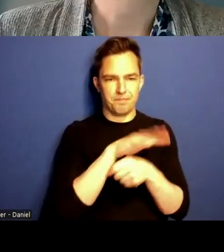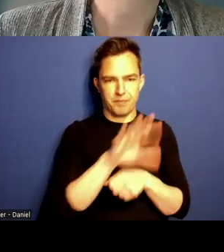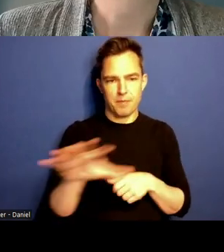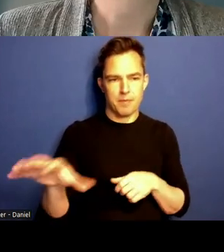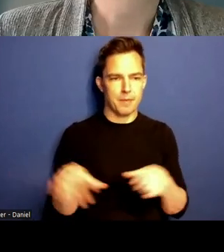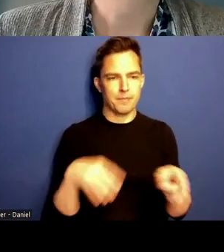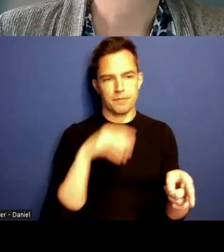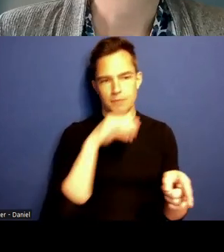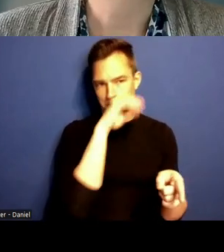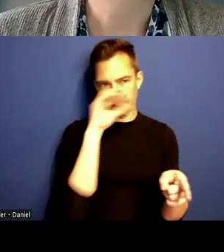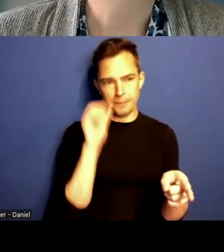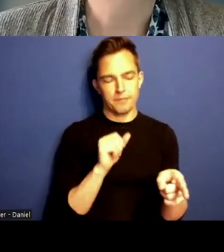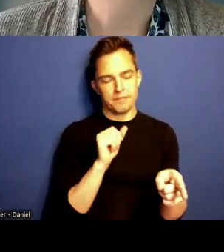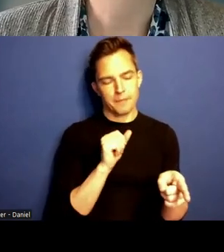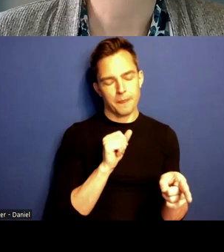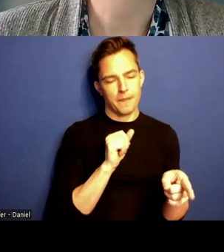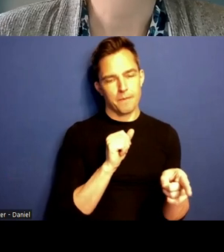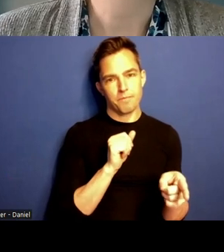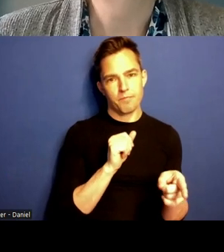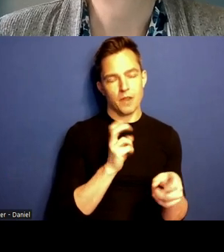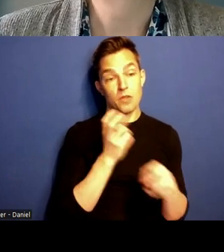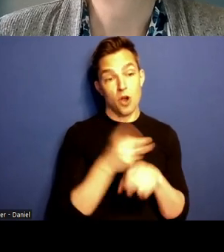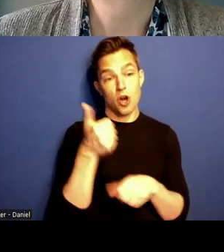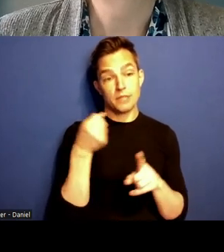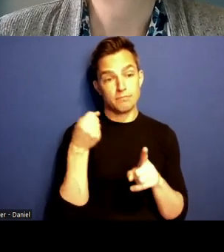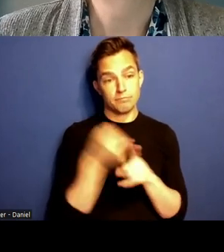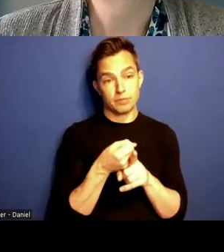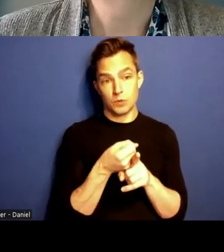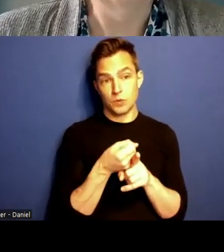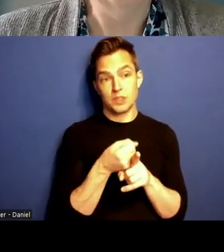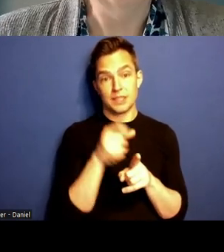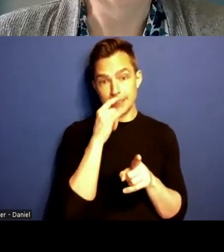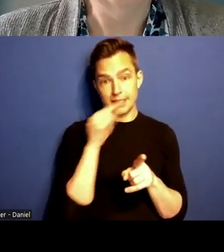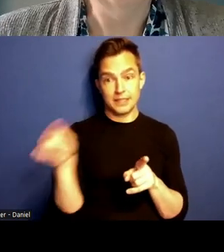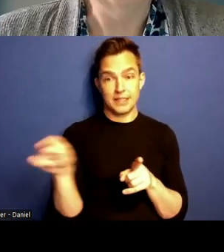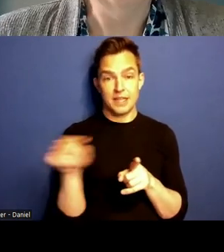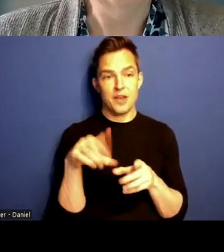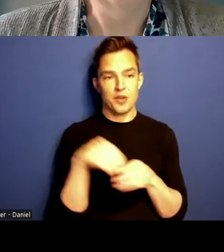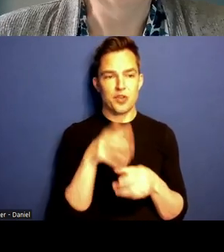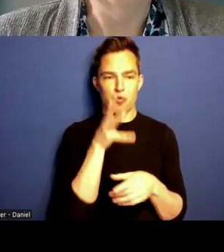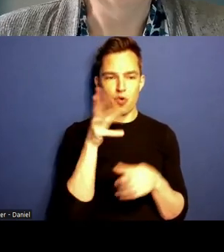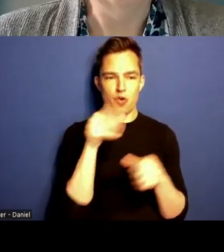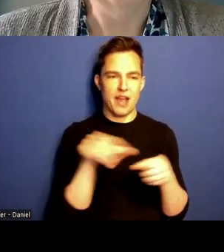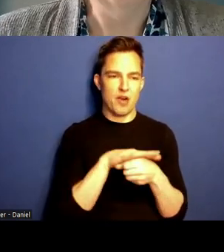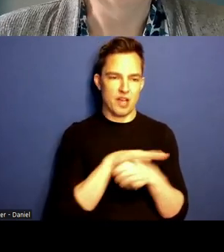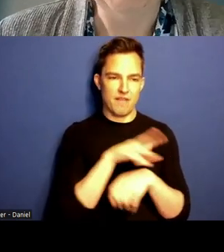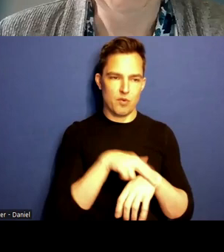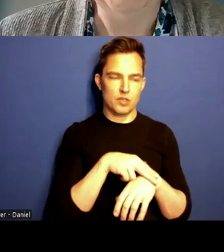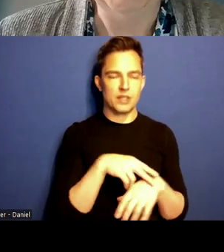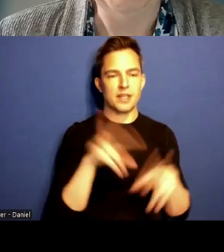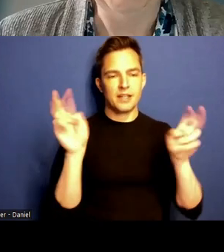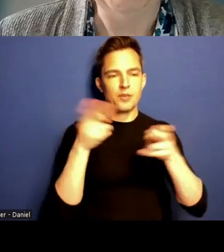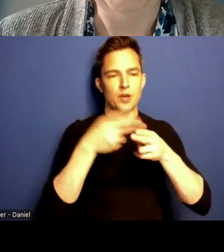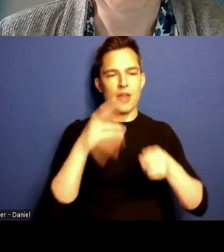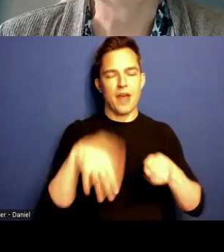And the hardest hit, of course, are going to be in your rural areas. So we have what's called the Black Belt in